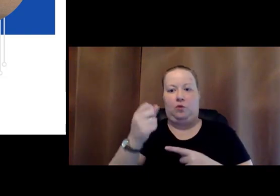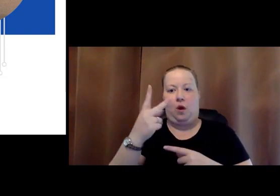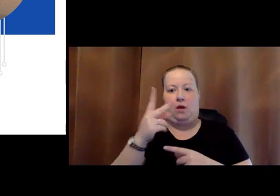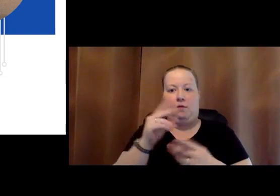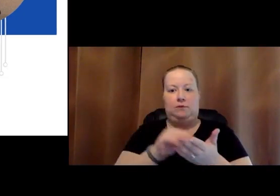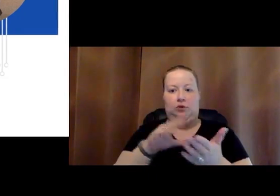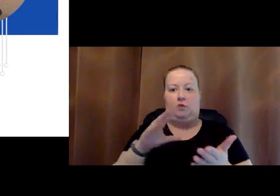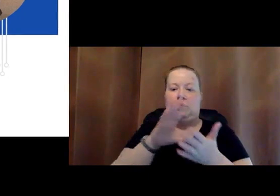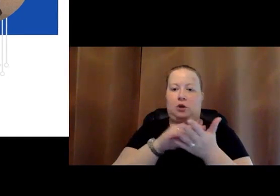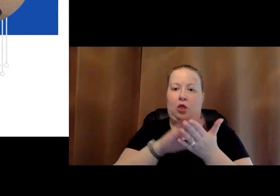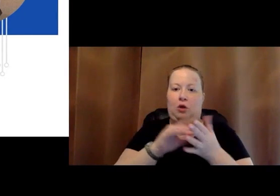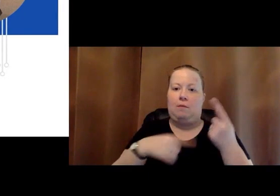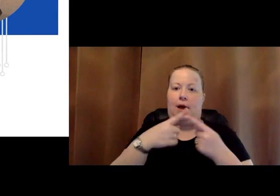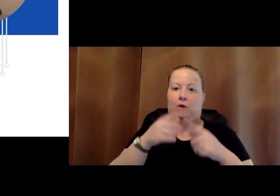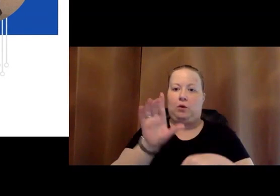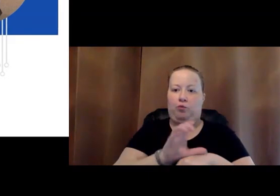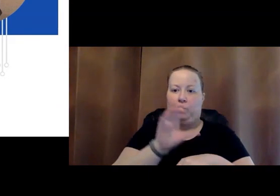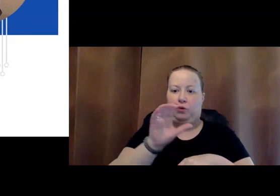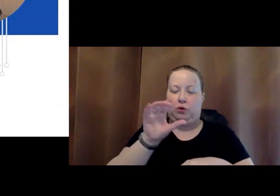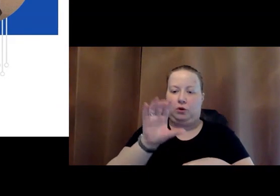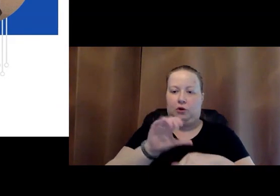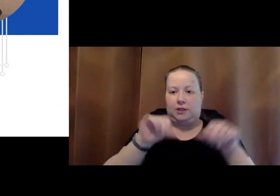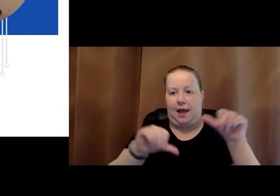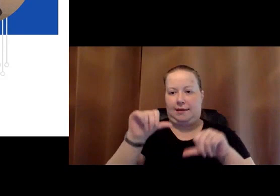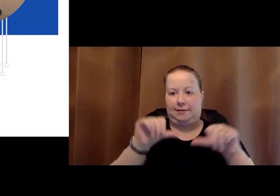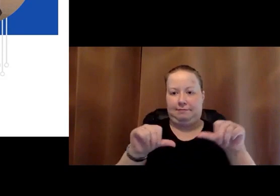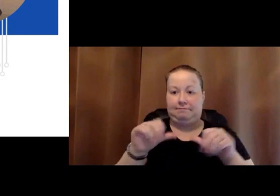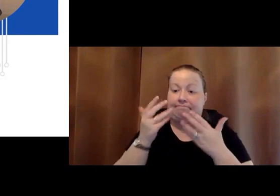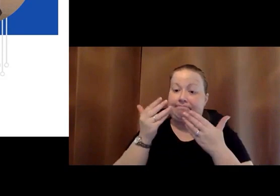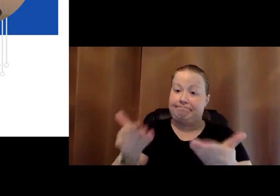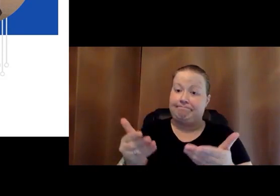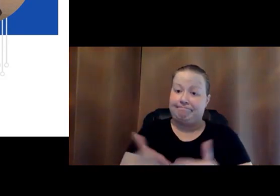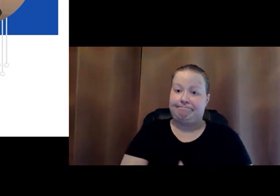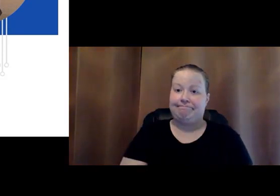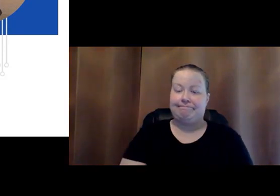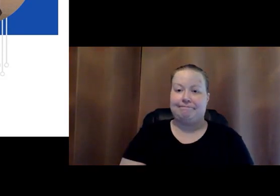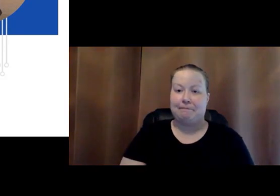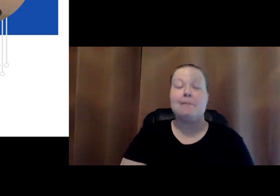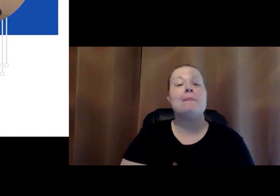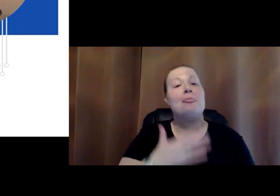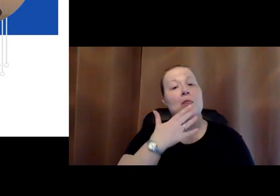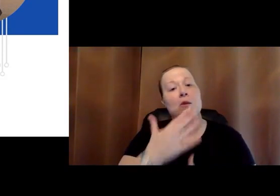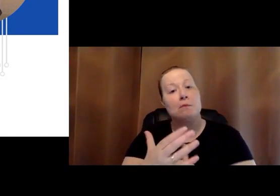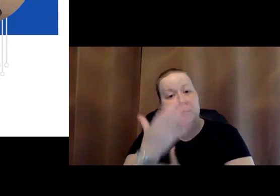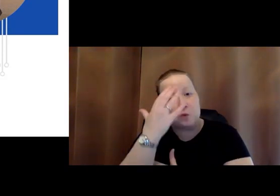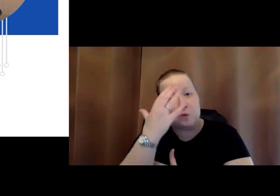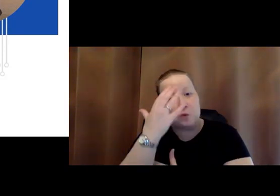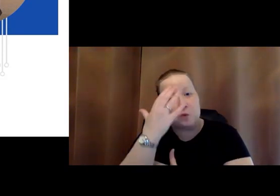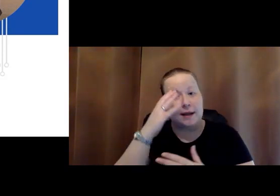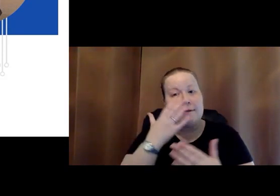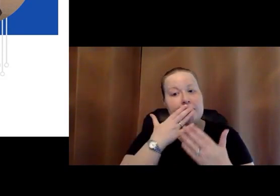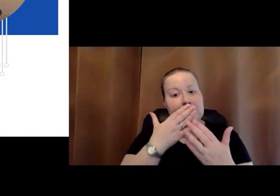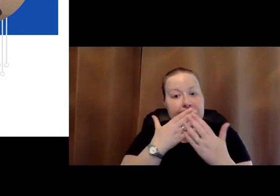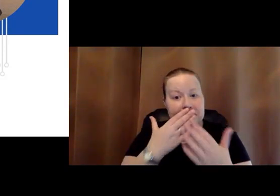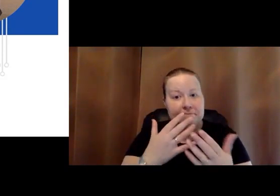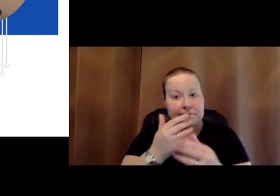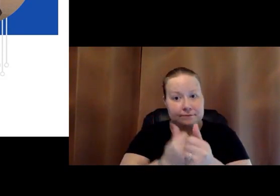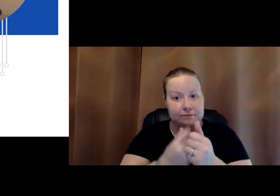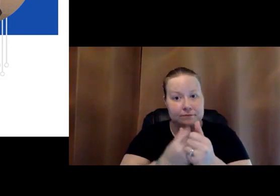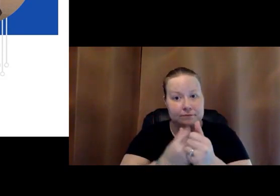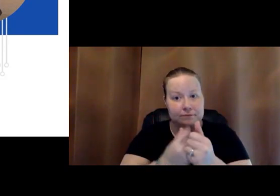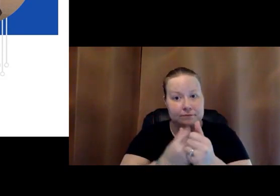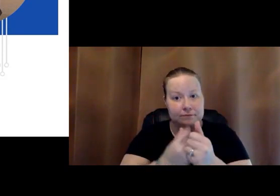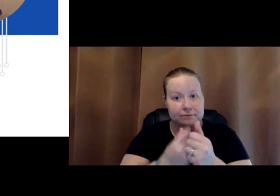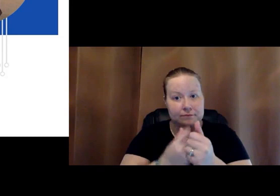science. Take it away, Ruth. Good morning, and thank you everybody for all the work you've done this